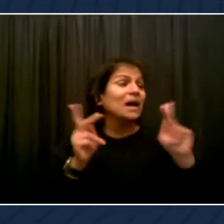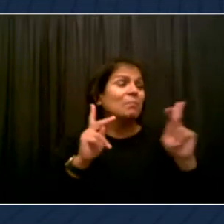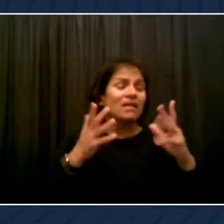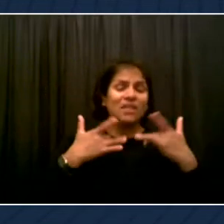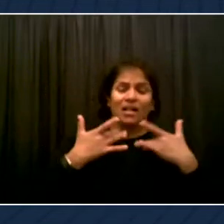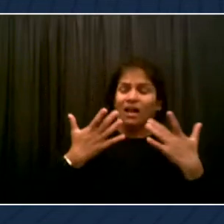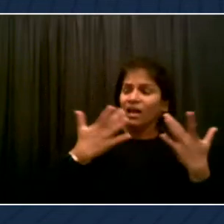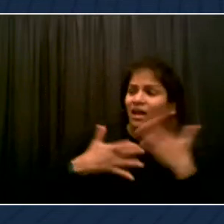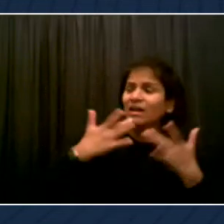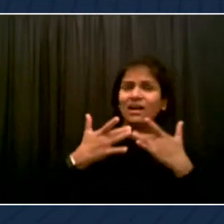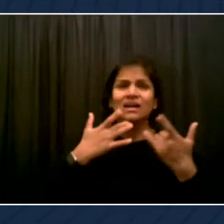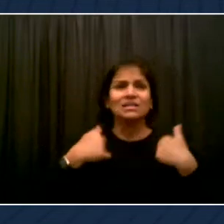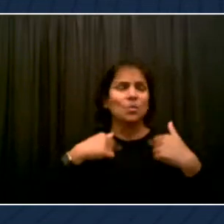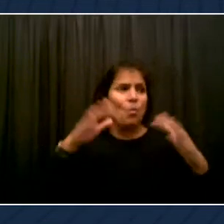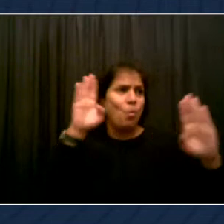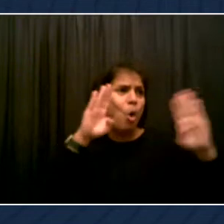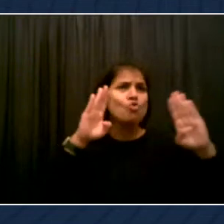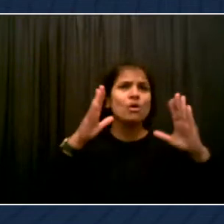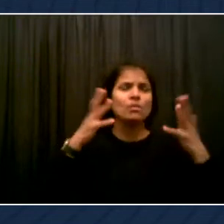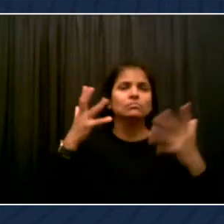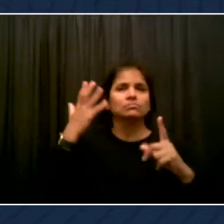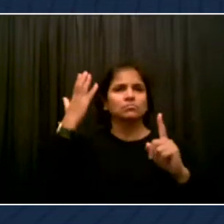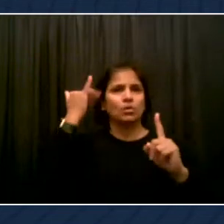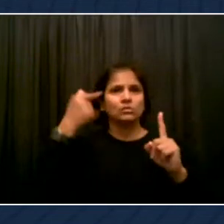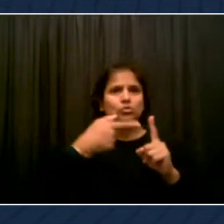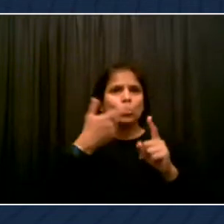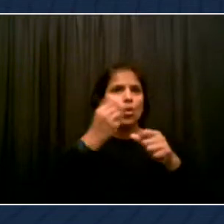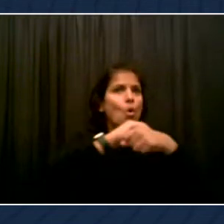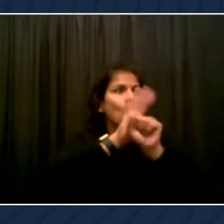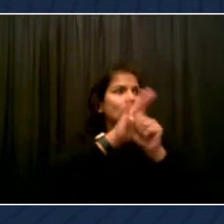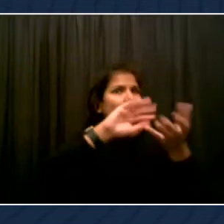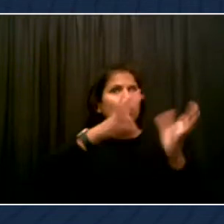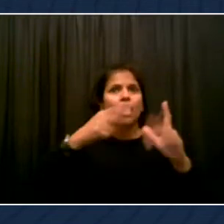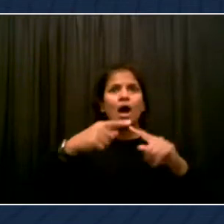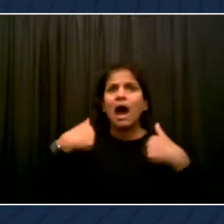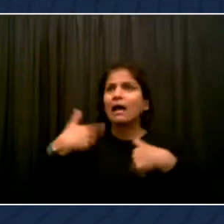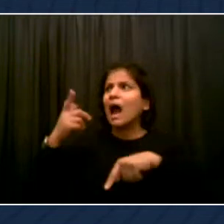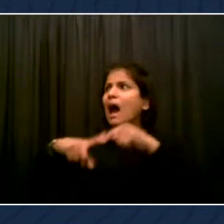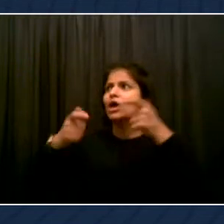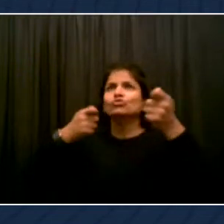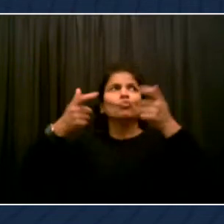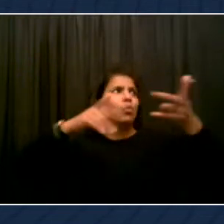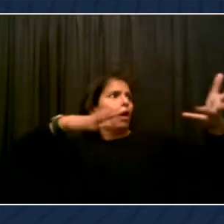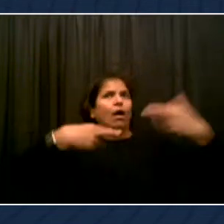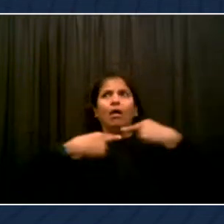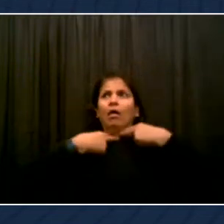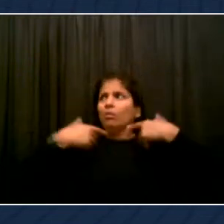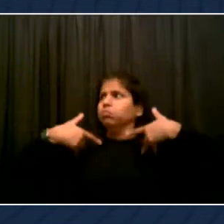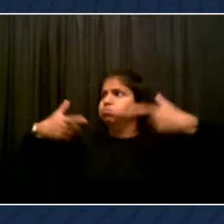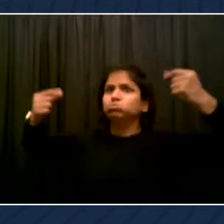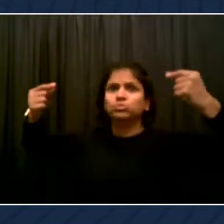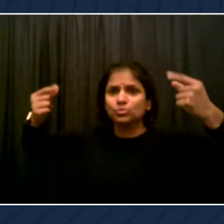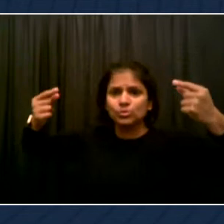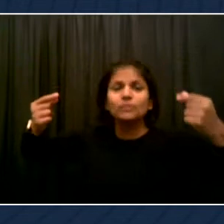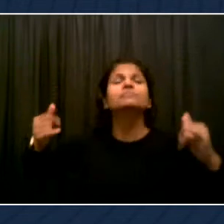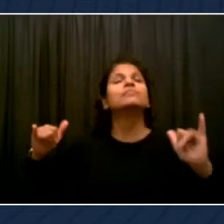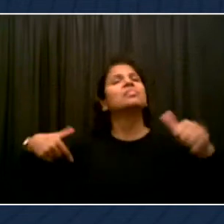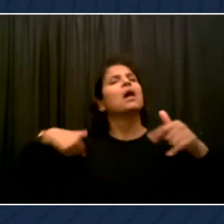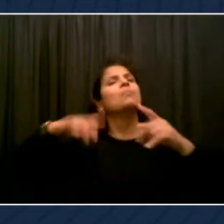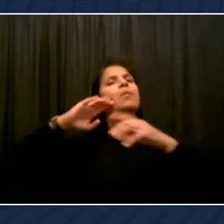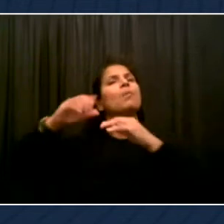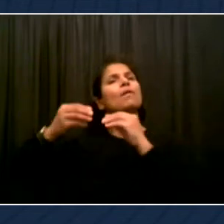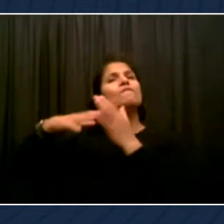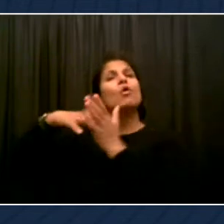that evictions disproportionately affect communities of color and other marginalized groups that have already been